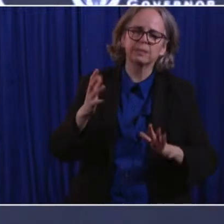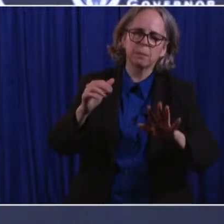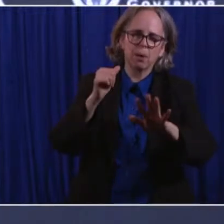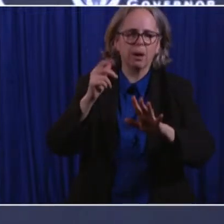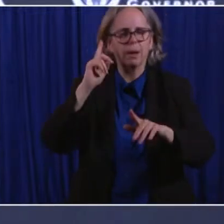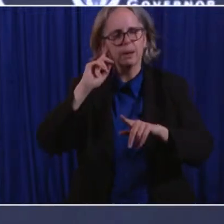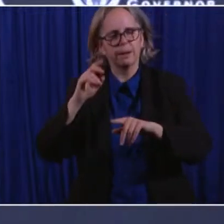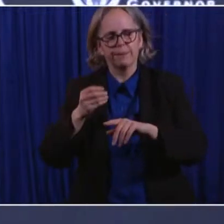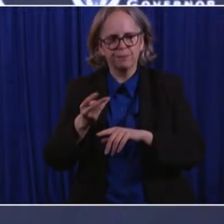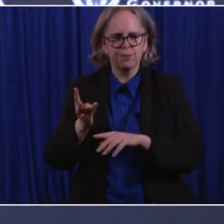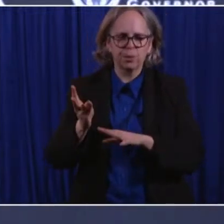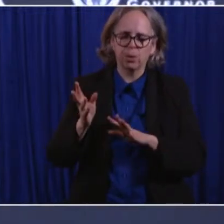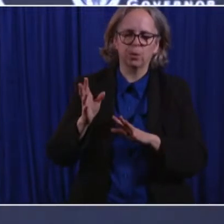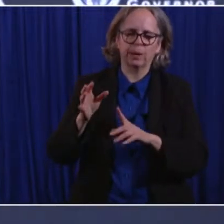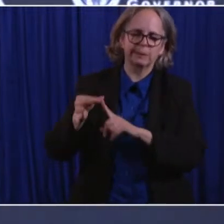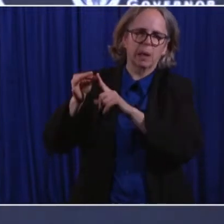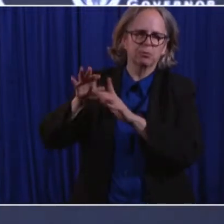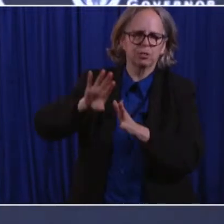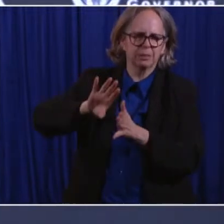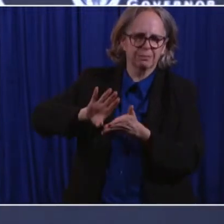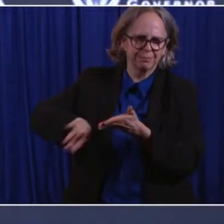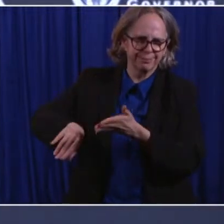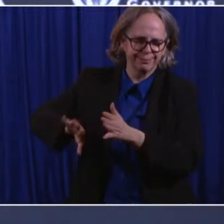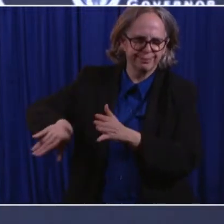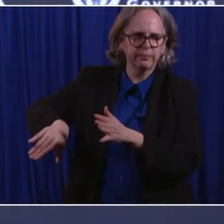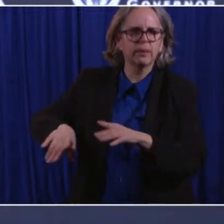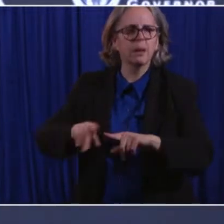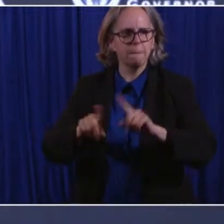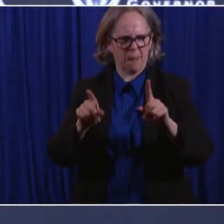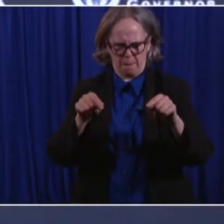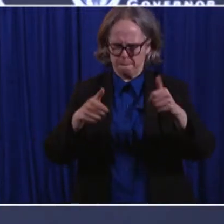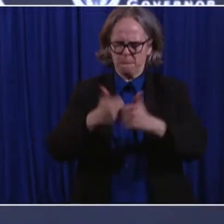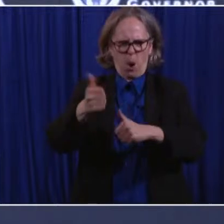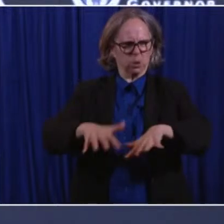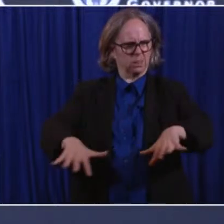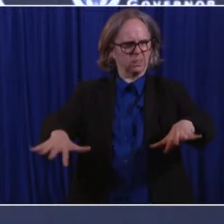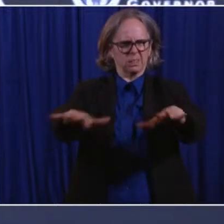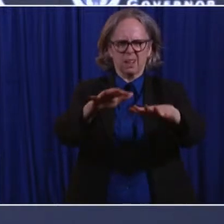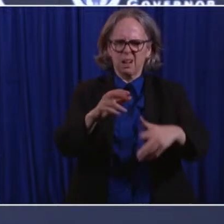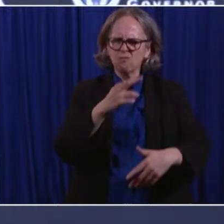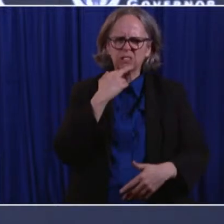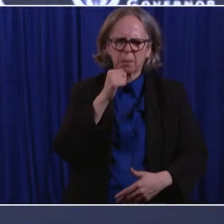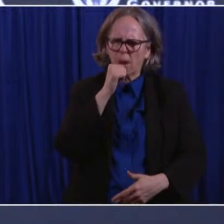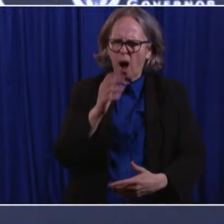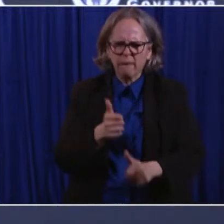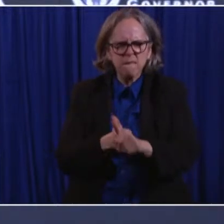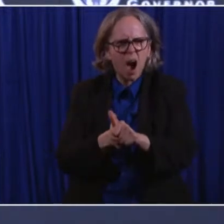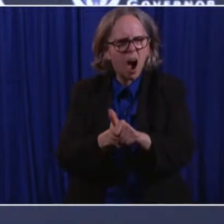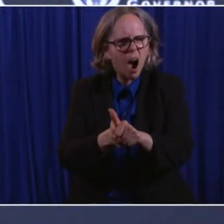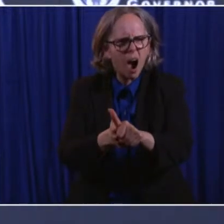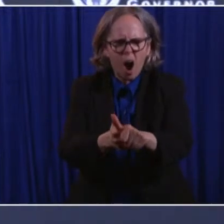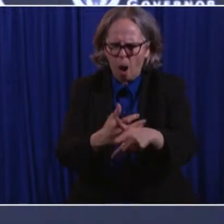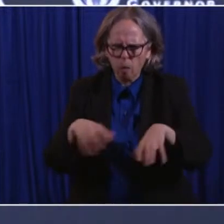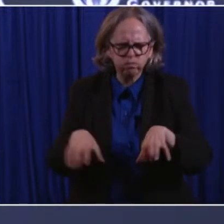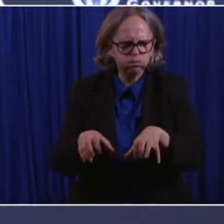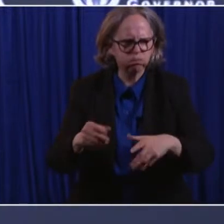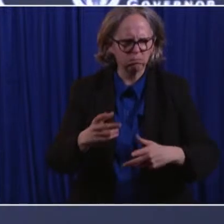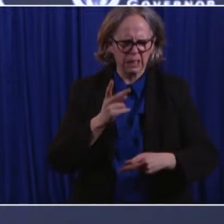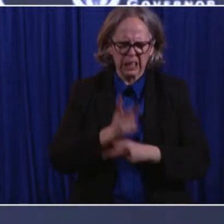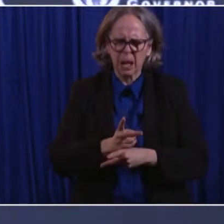but the vast majority of them have worked very hard at doing this and have tried to run as